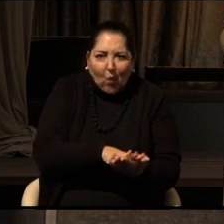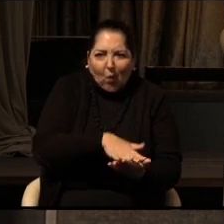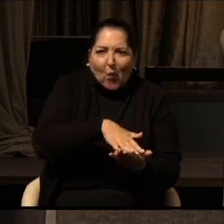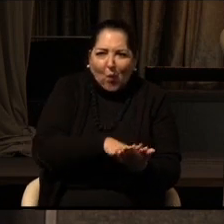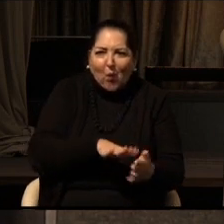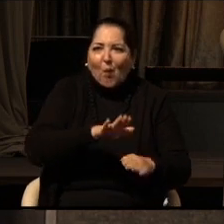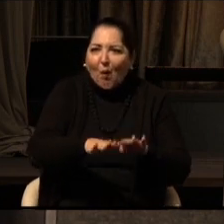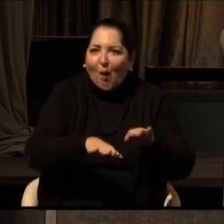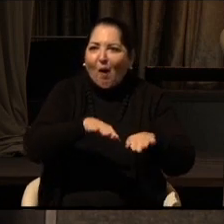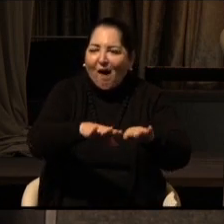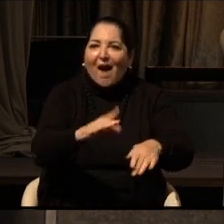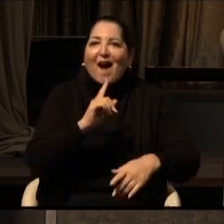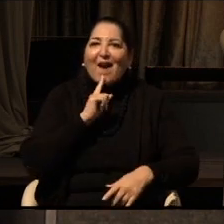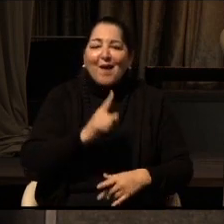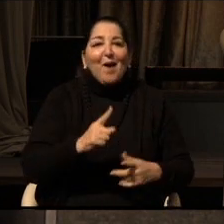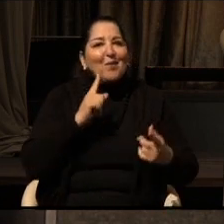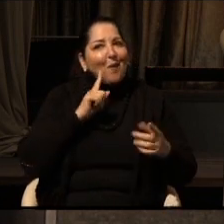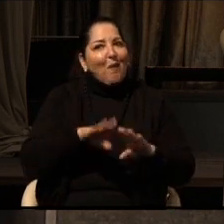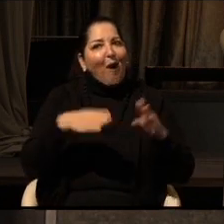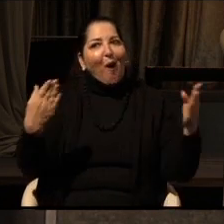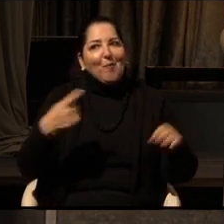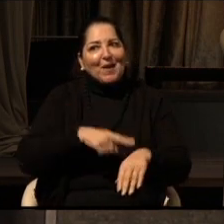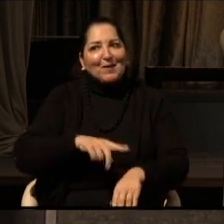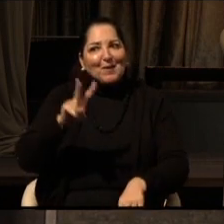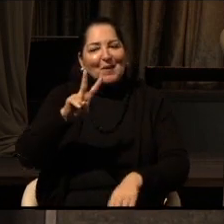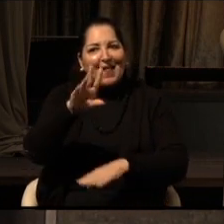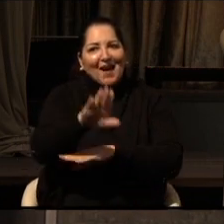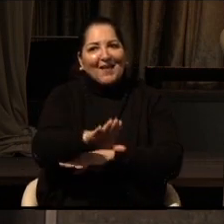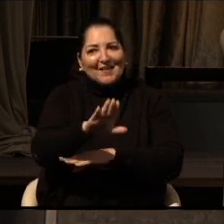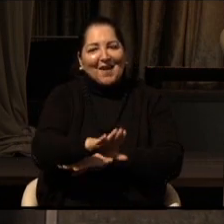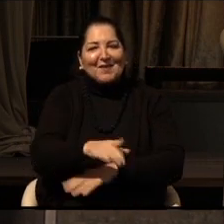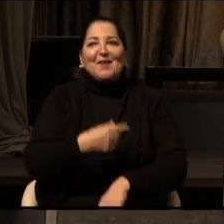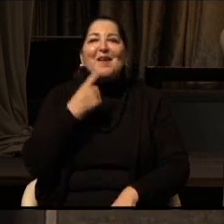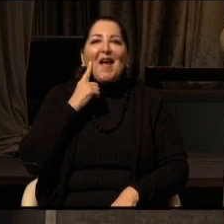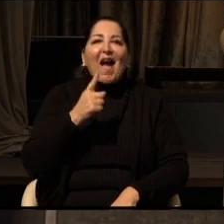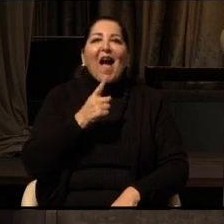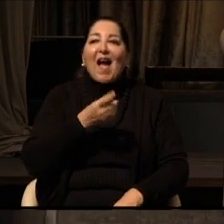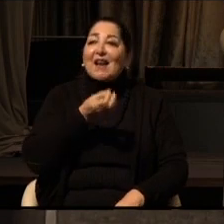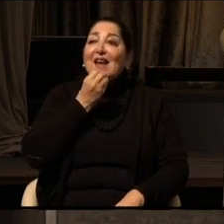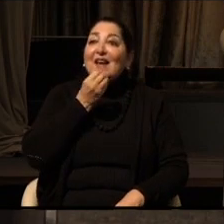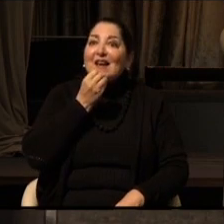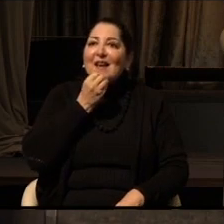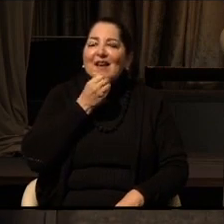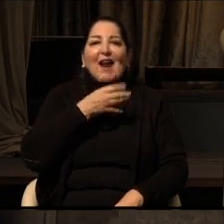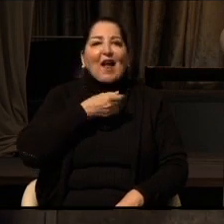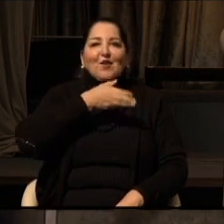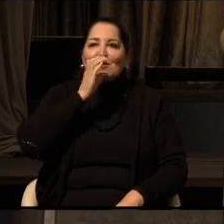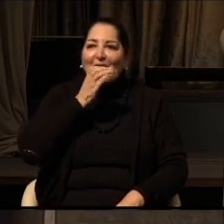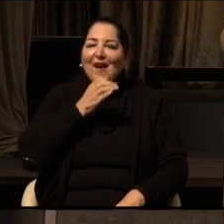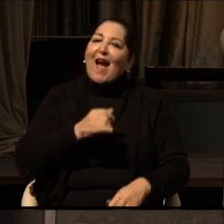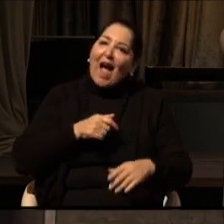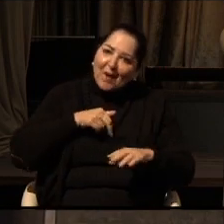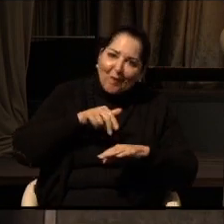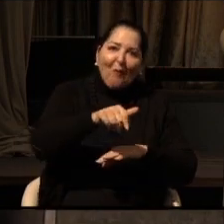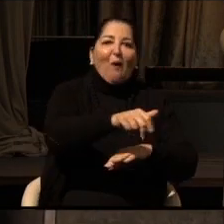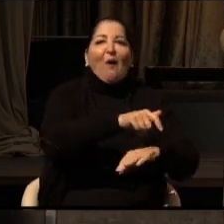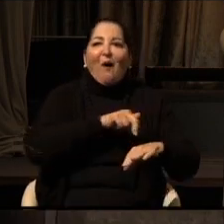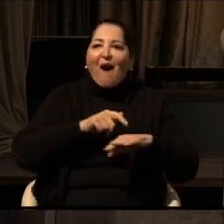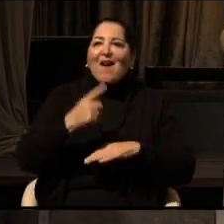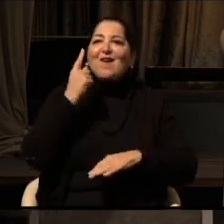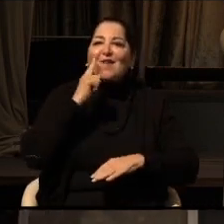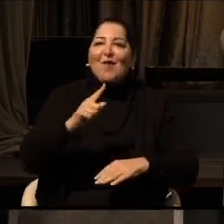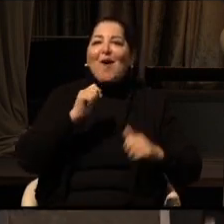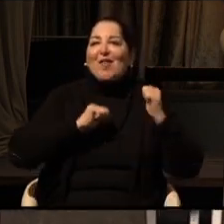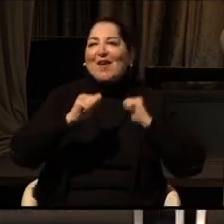today. So eat your Wheaties, drink your water, and walk that floor. Thank you so much.